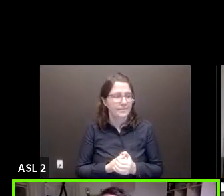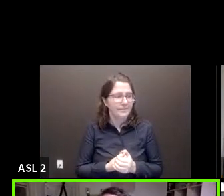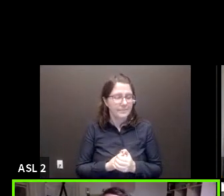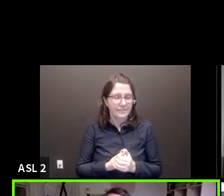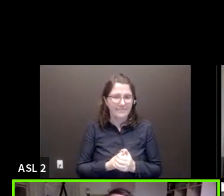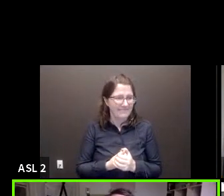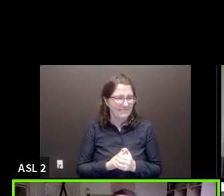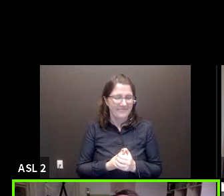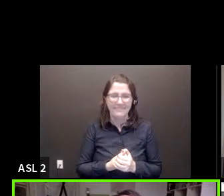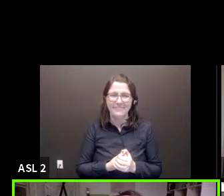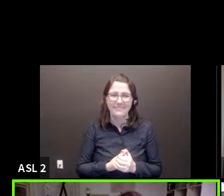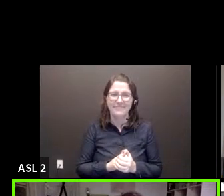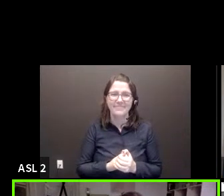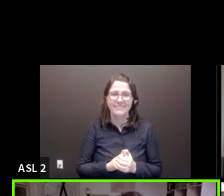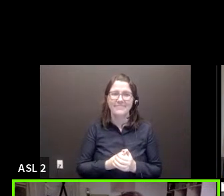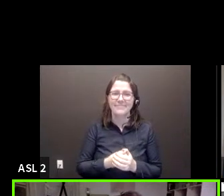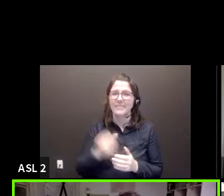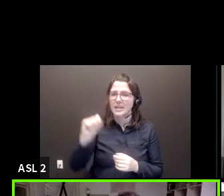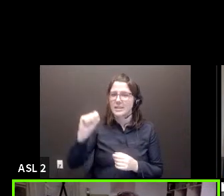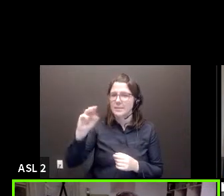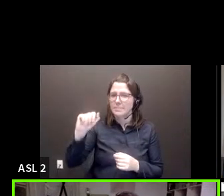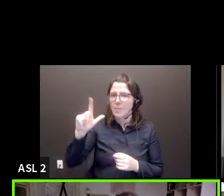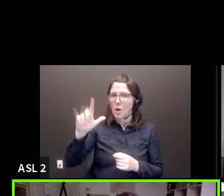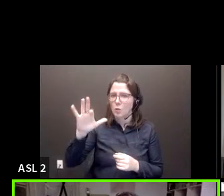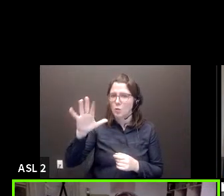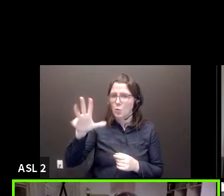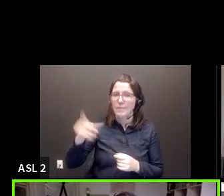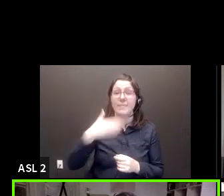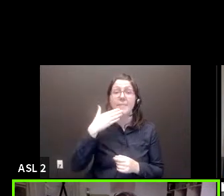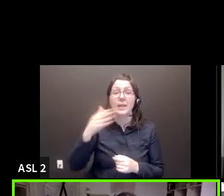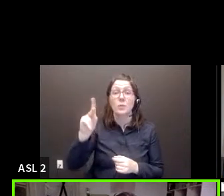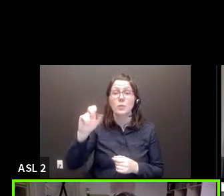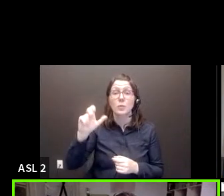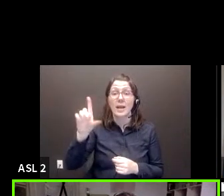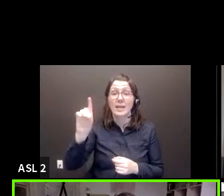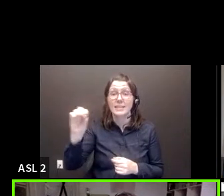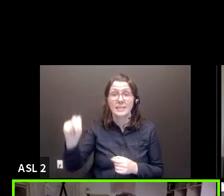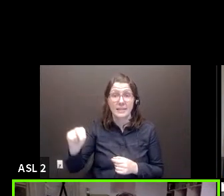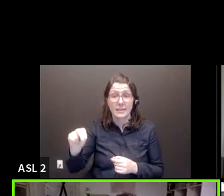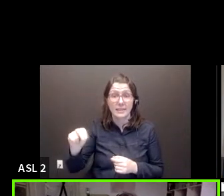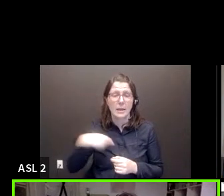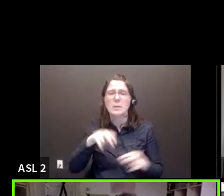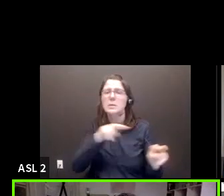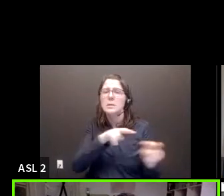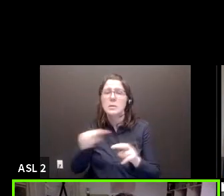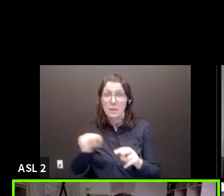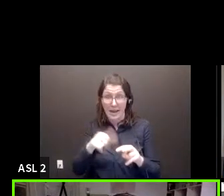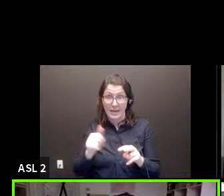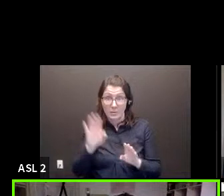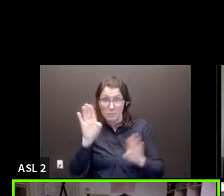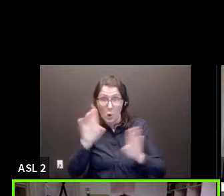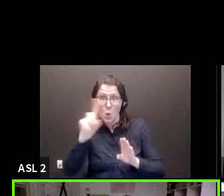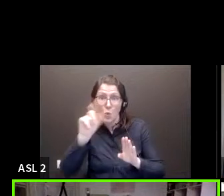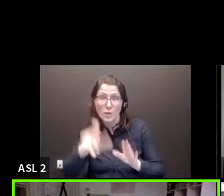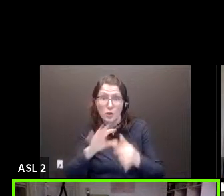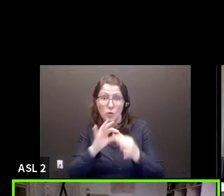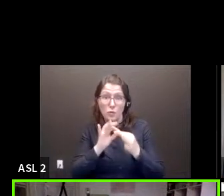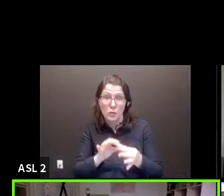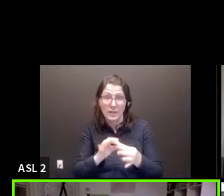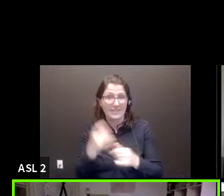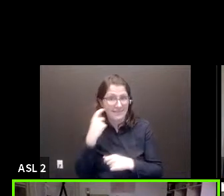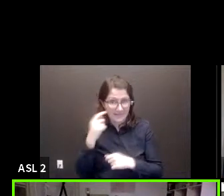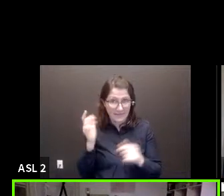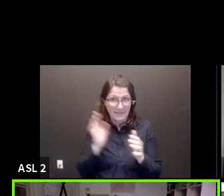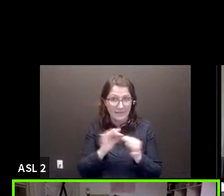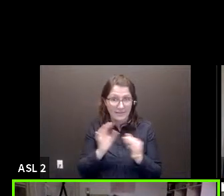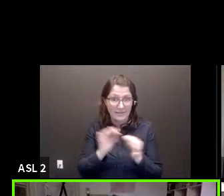uh kelton uh i'm looking to see if there are any questions with respect to the specific uh